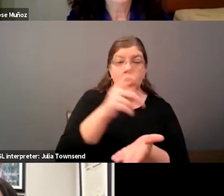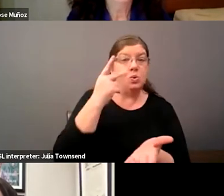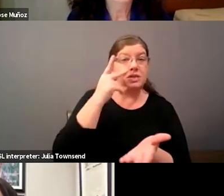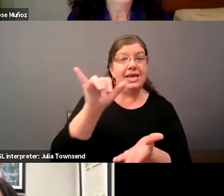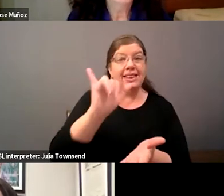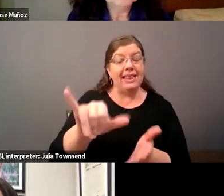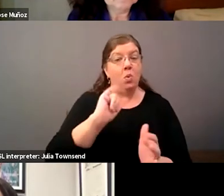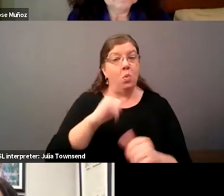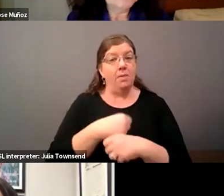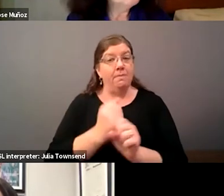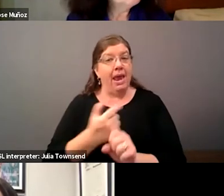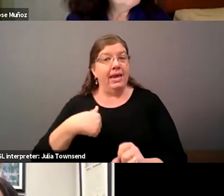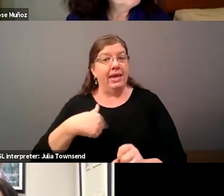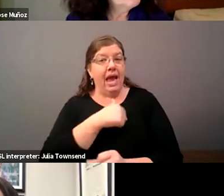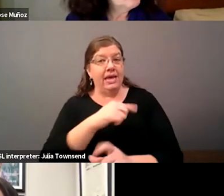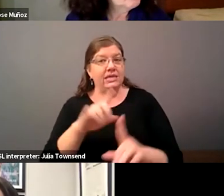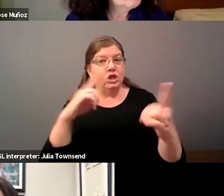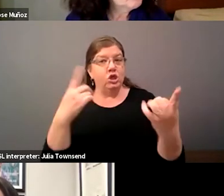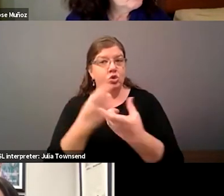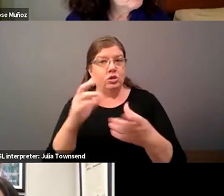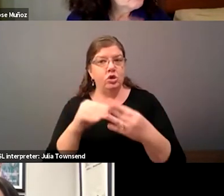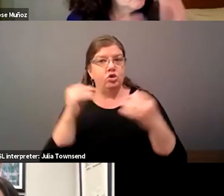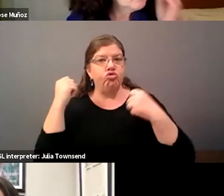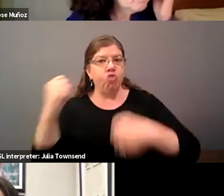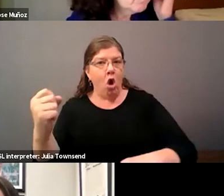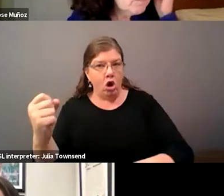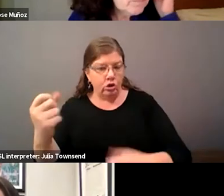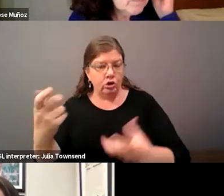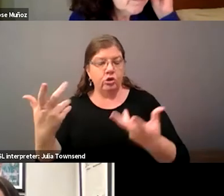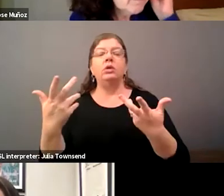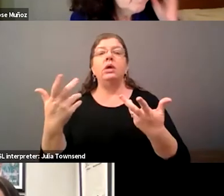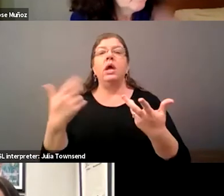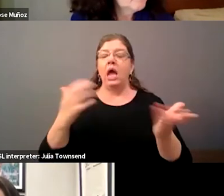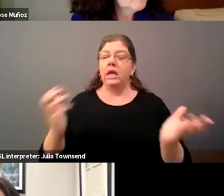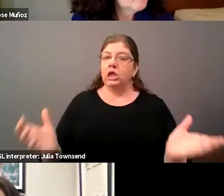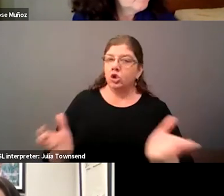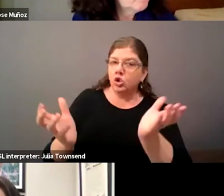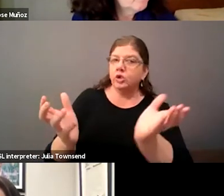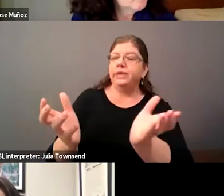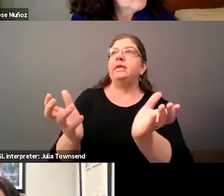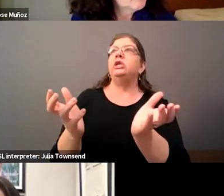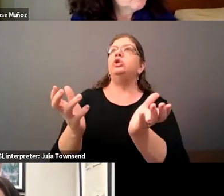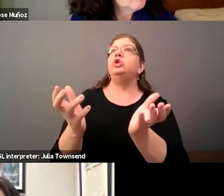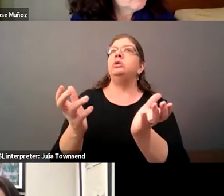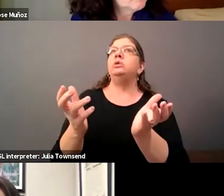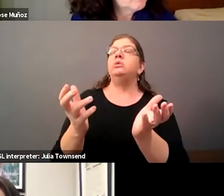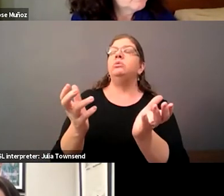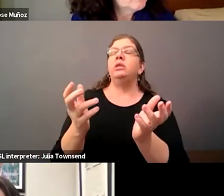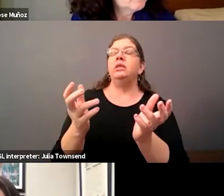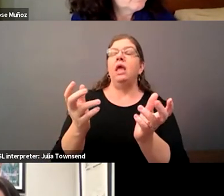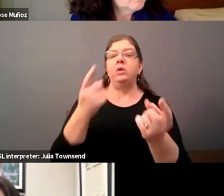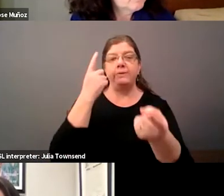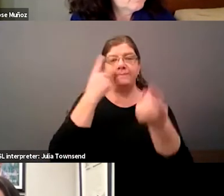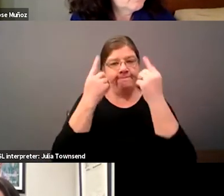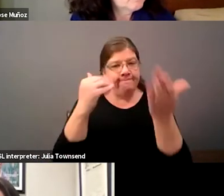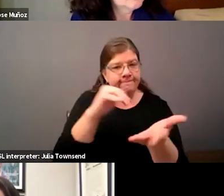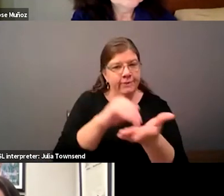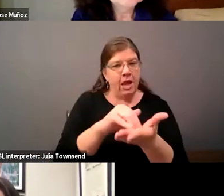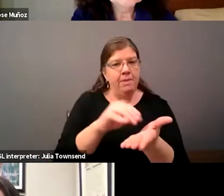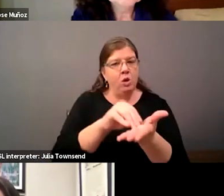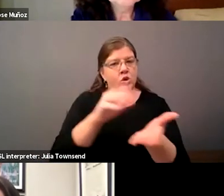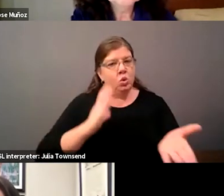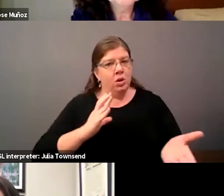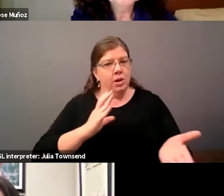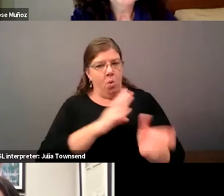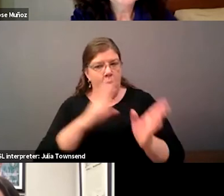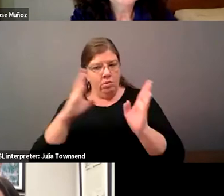a district stronger and i would i would really encourage that we we revisit our student board and let them see